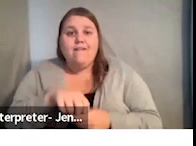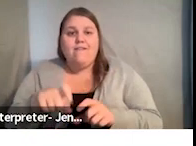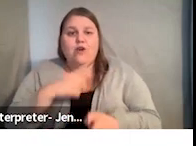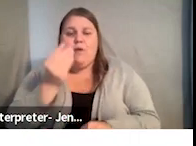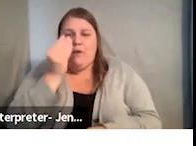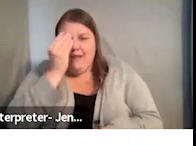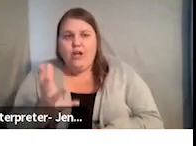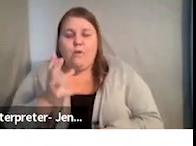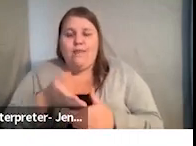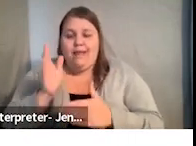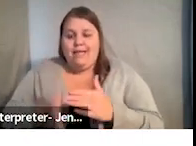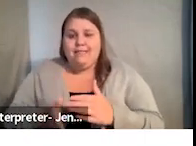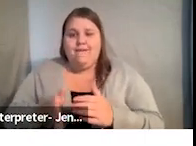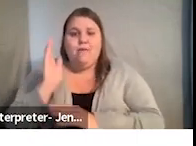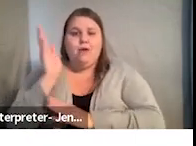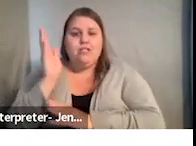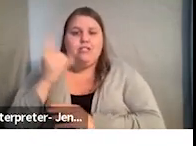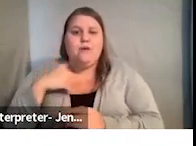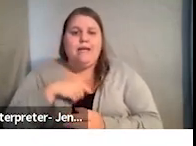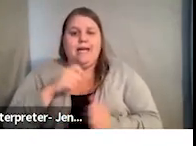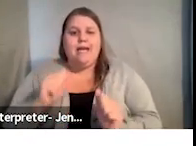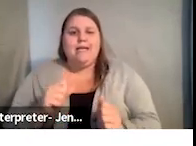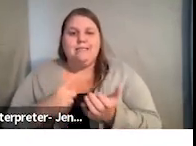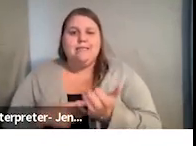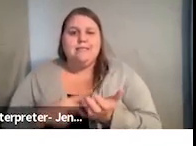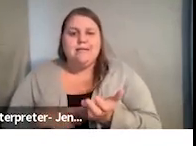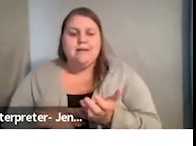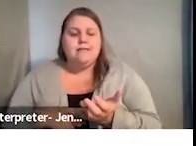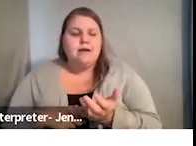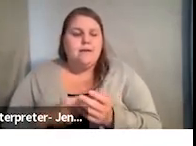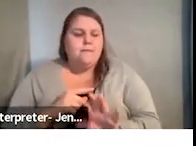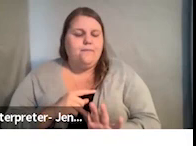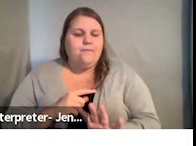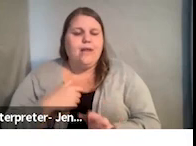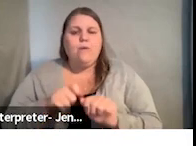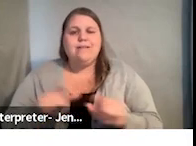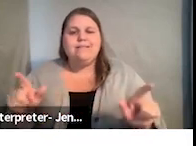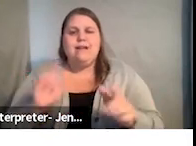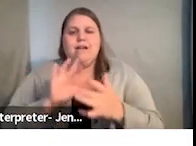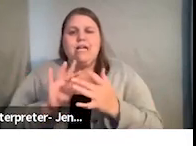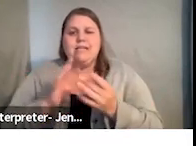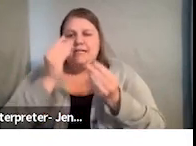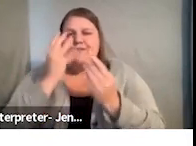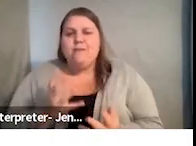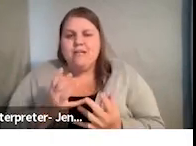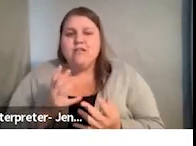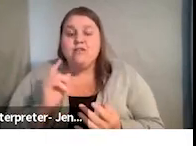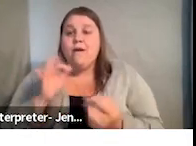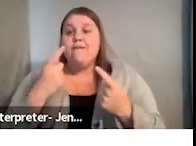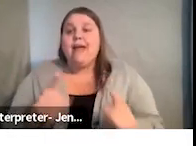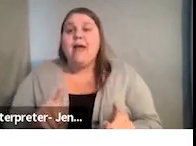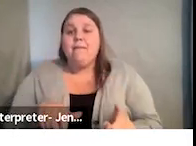remind you that at the end of the presentation, I will send contact information. So if you do